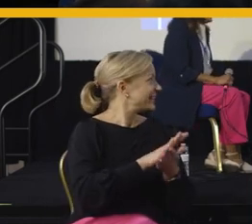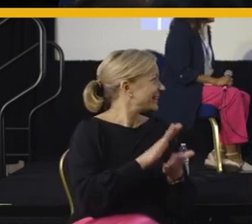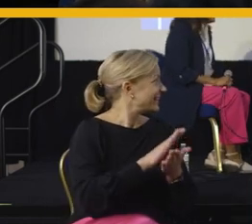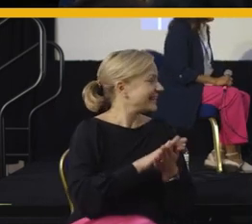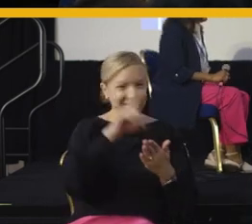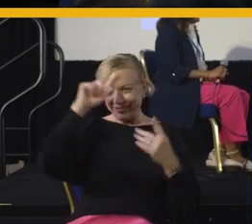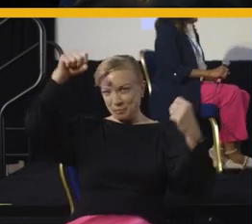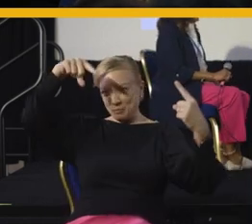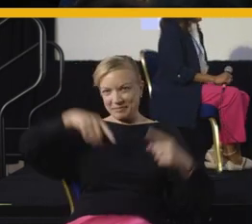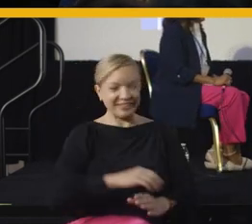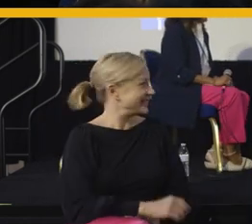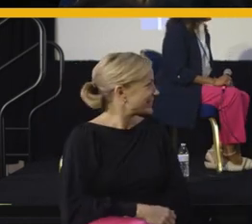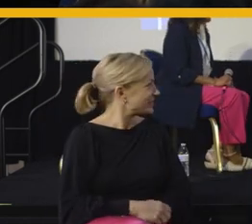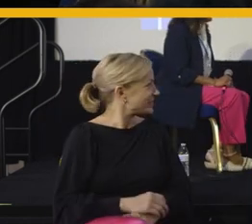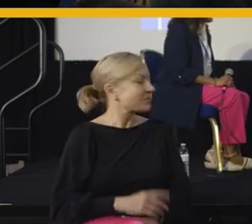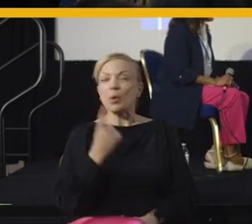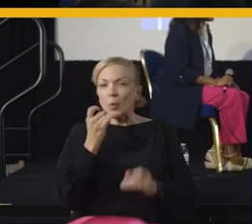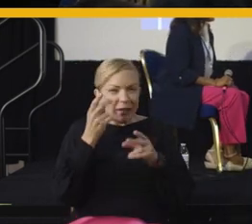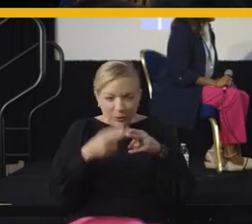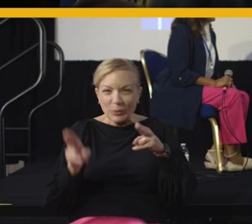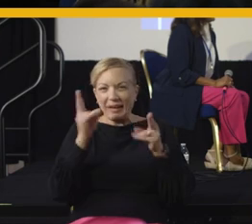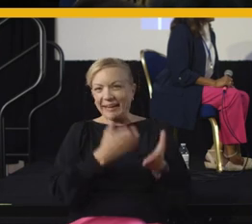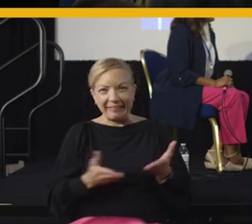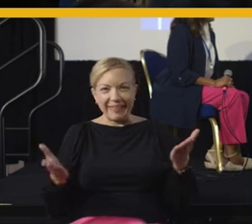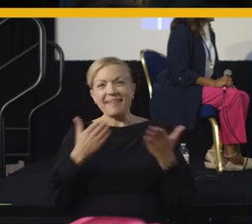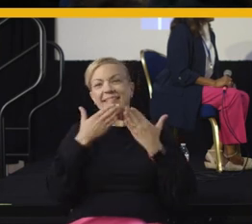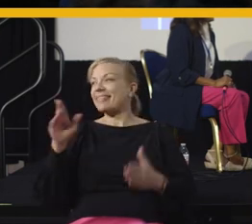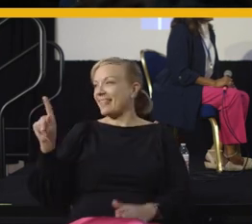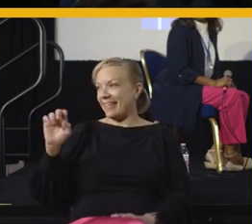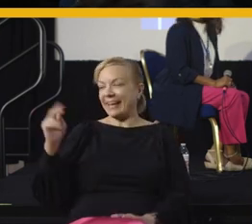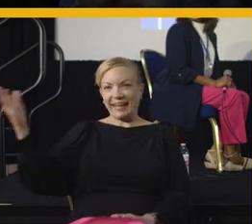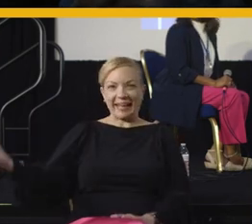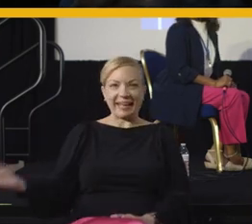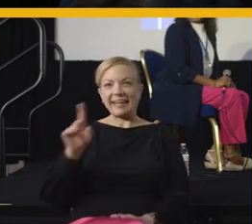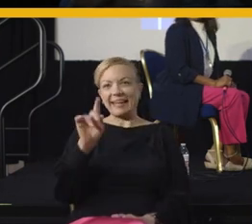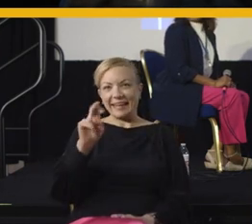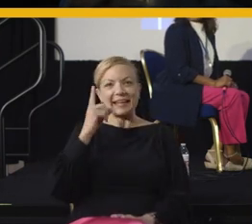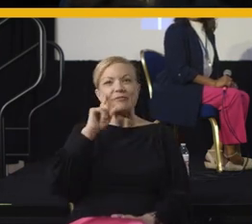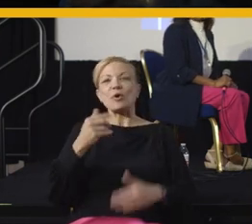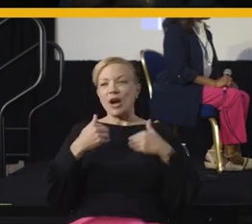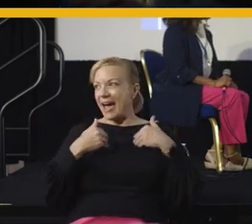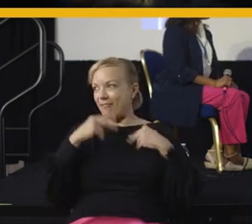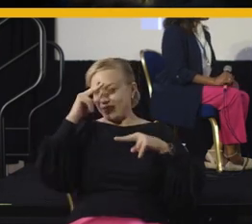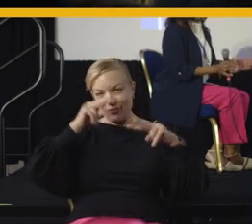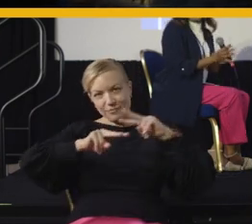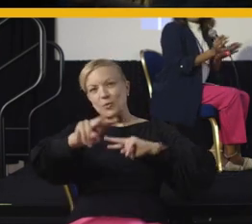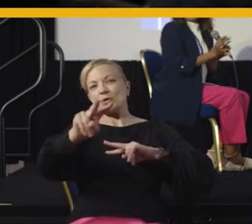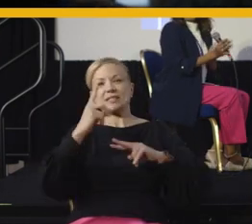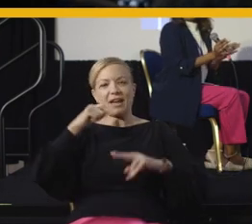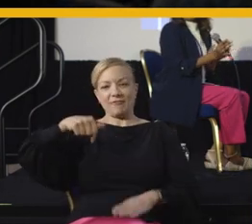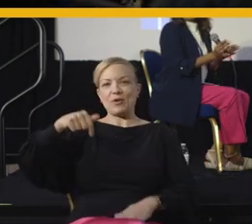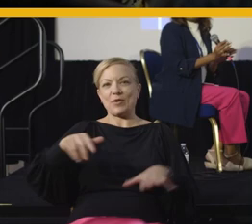I read his mind. Can I say one quick thing? I just want to thank Ken for having the foresight to have this